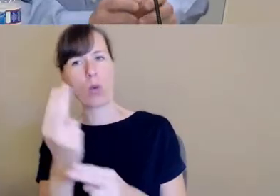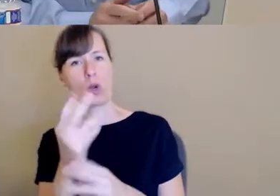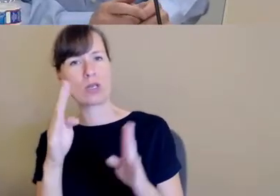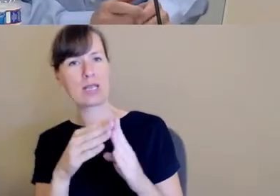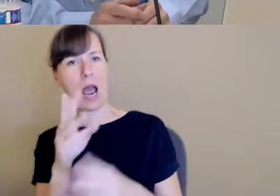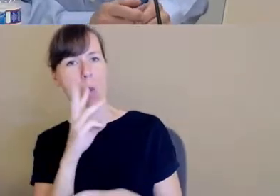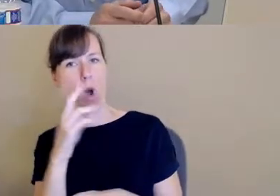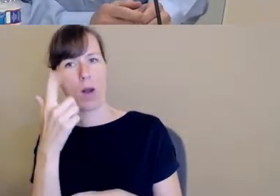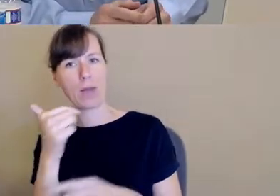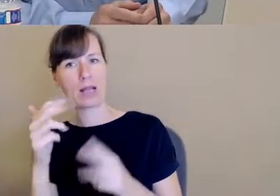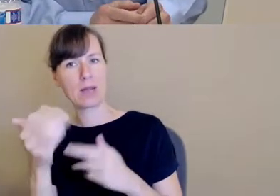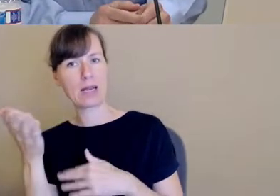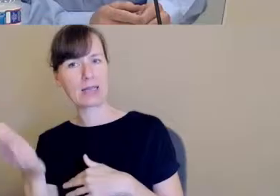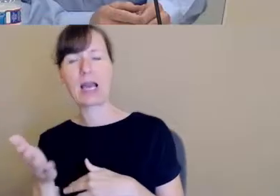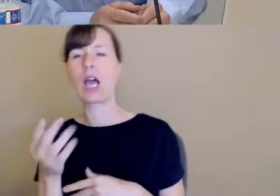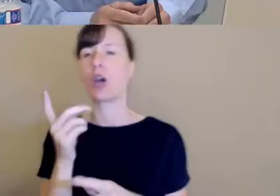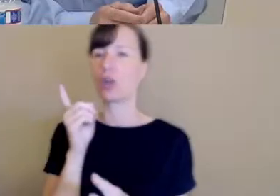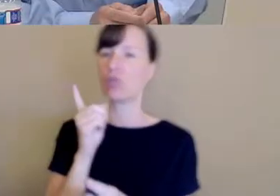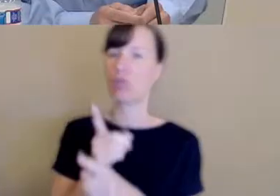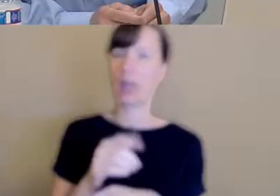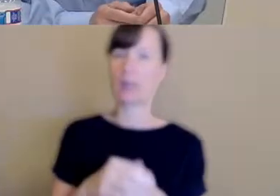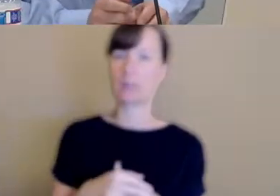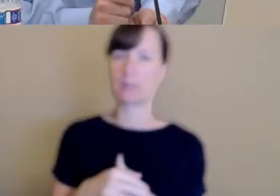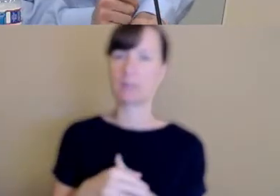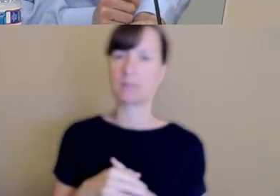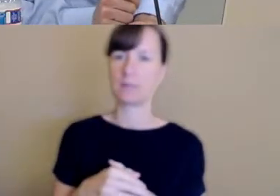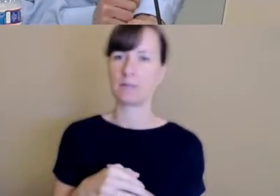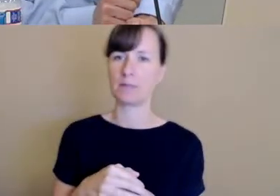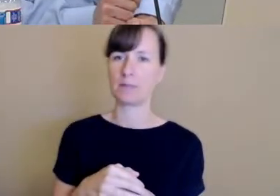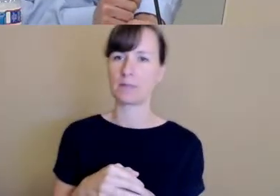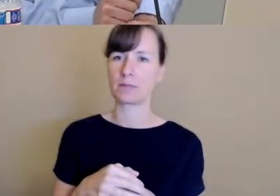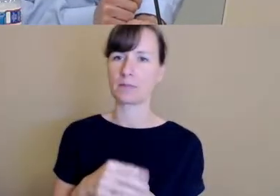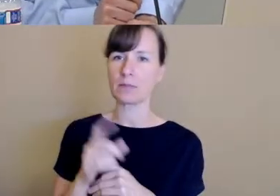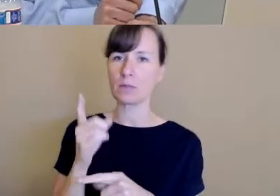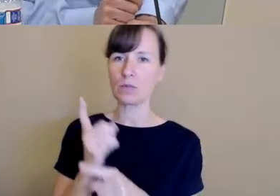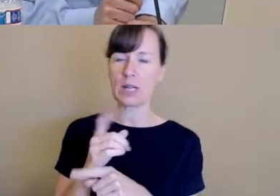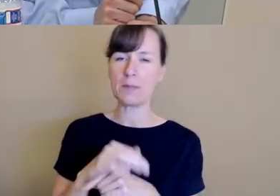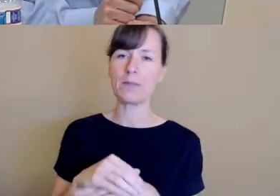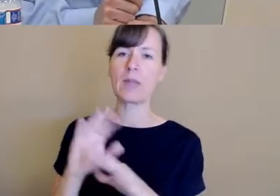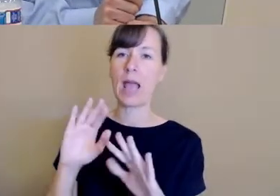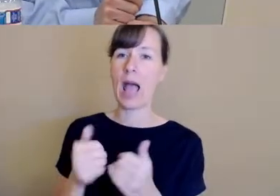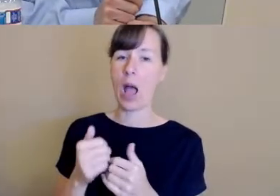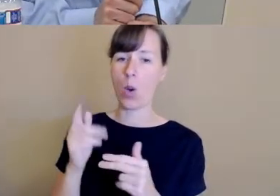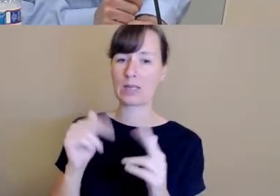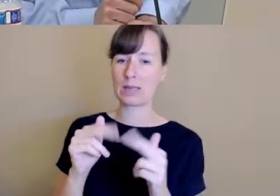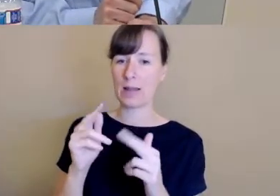Yes. How does the building handover look?